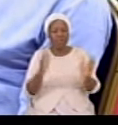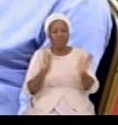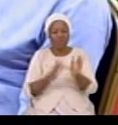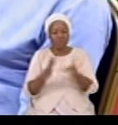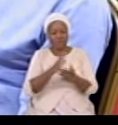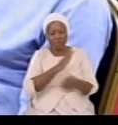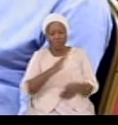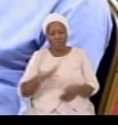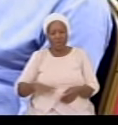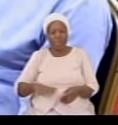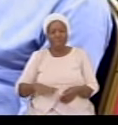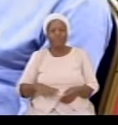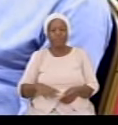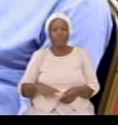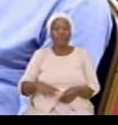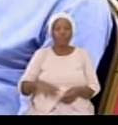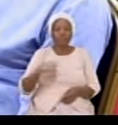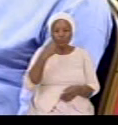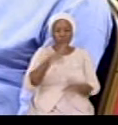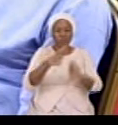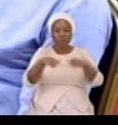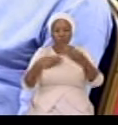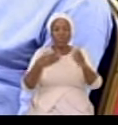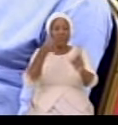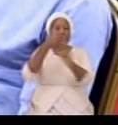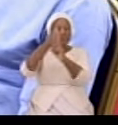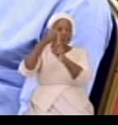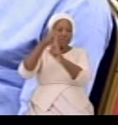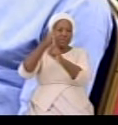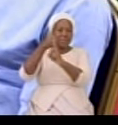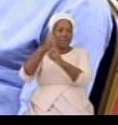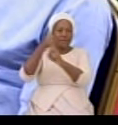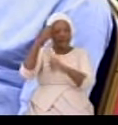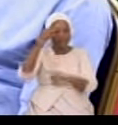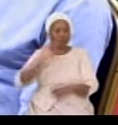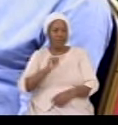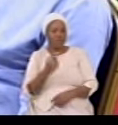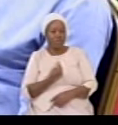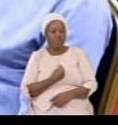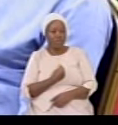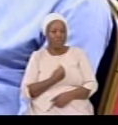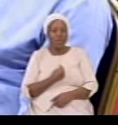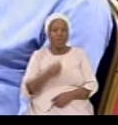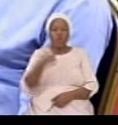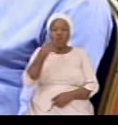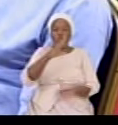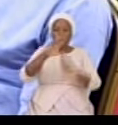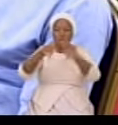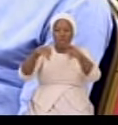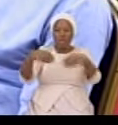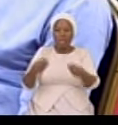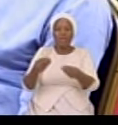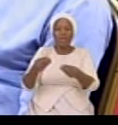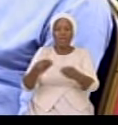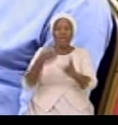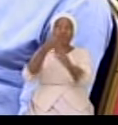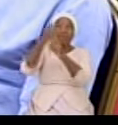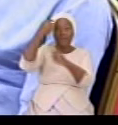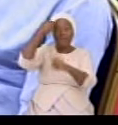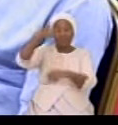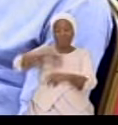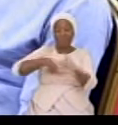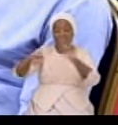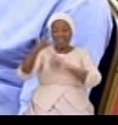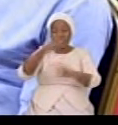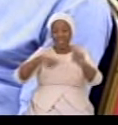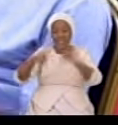Jesus Christ, who gave himself for us, who gave himself for me,